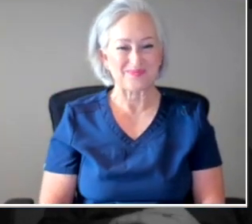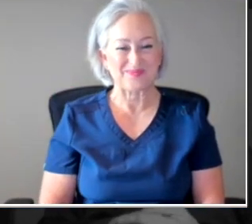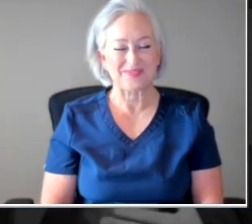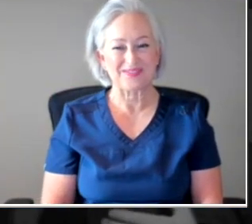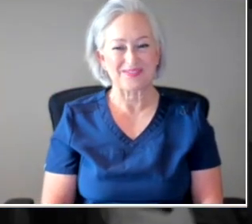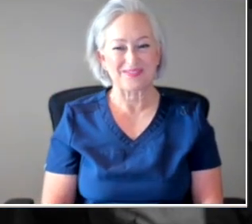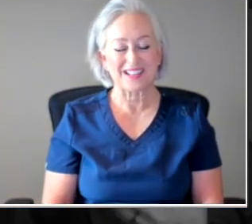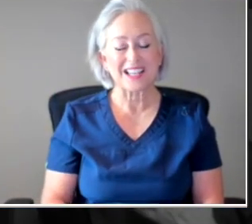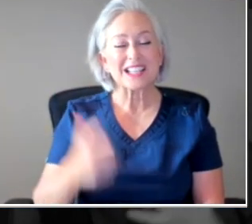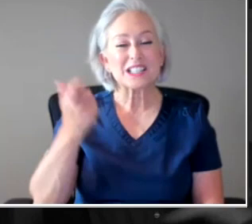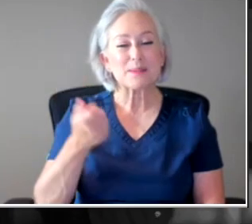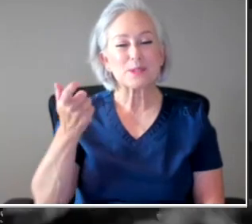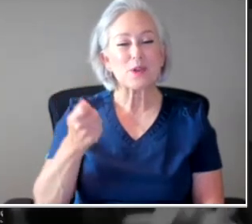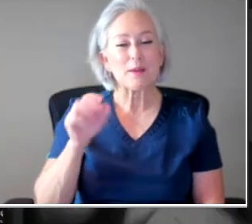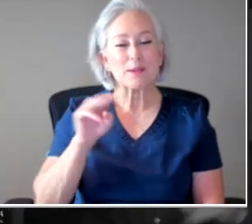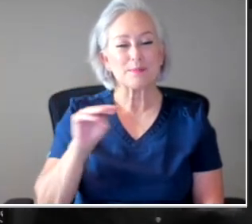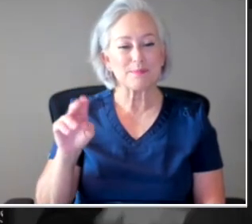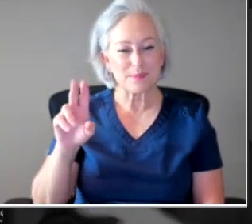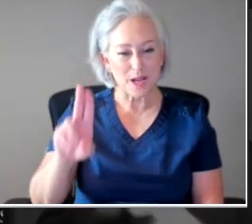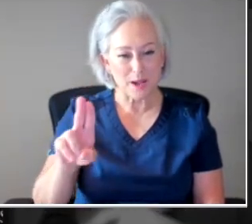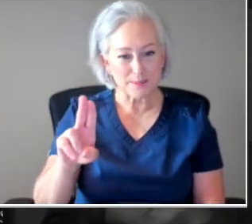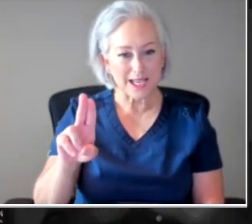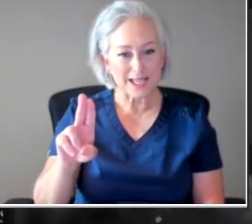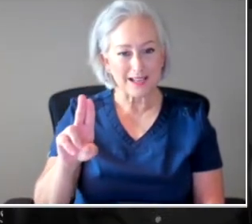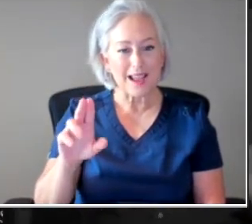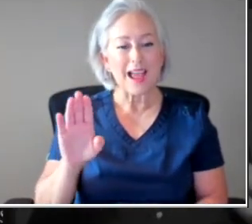Subscribe to our Morning Medical Update and Open